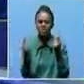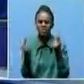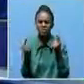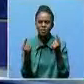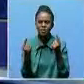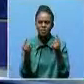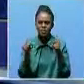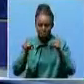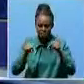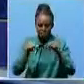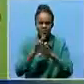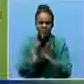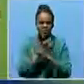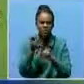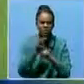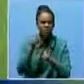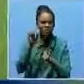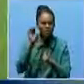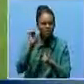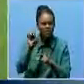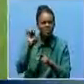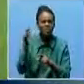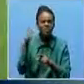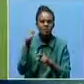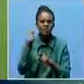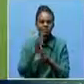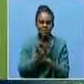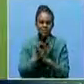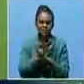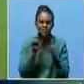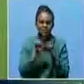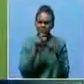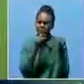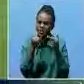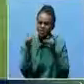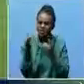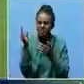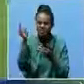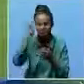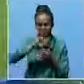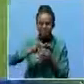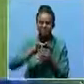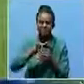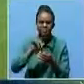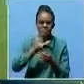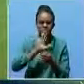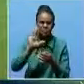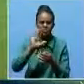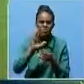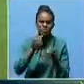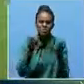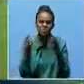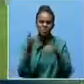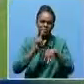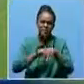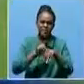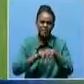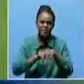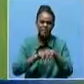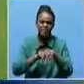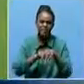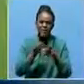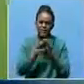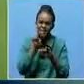at home by Equatorial Guinea. Zambia, who dominated play again, failed to take their many chances, rather created just